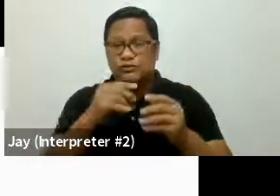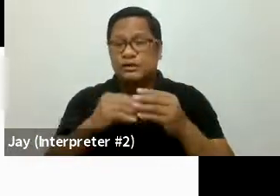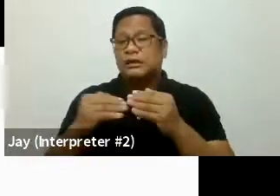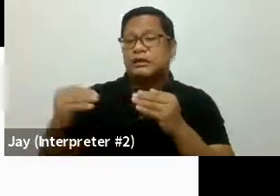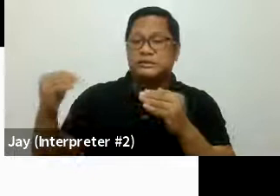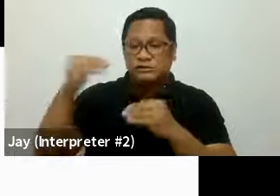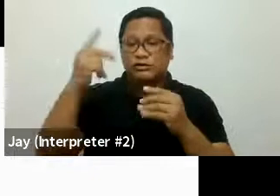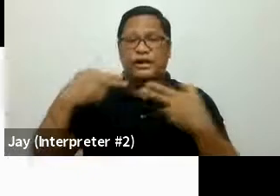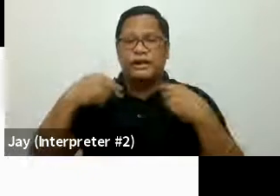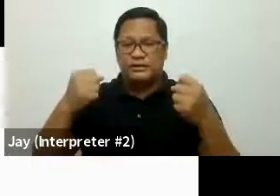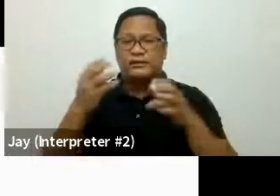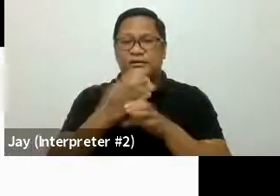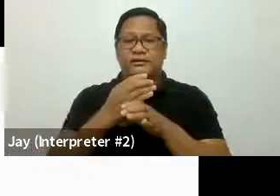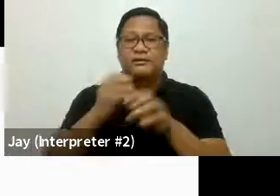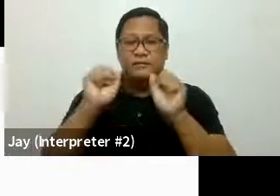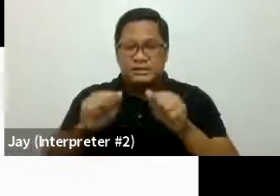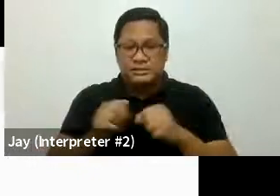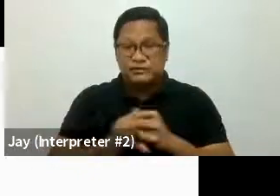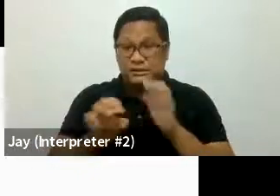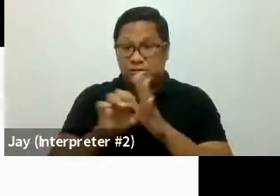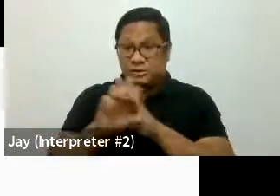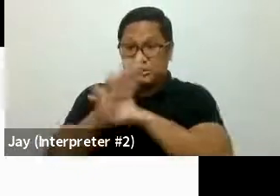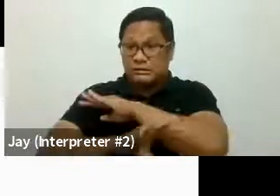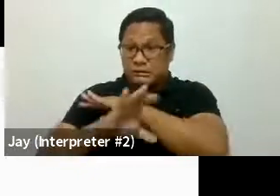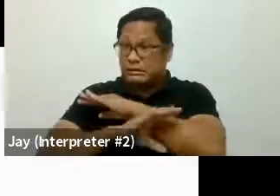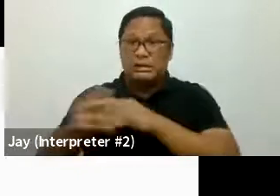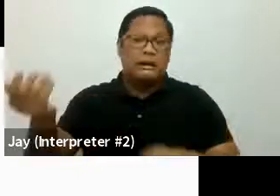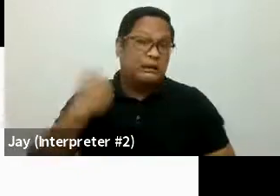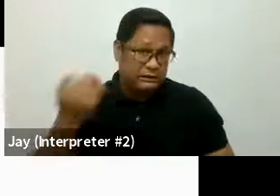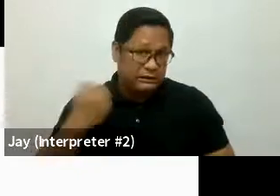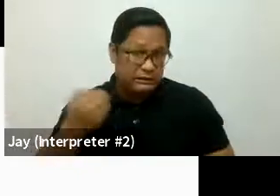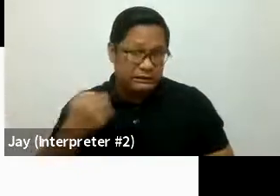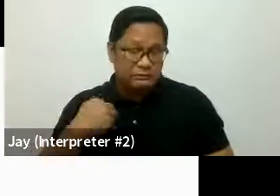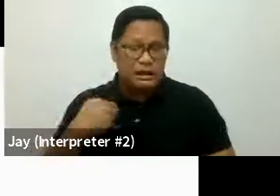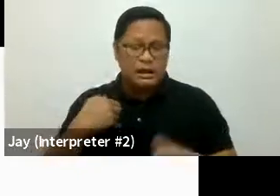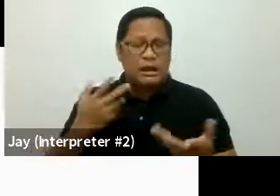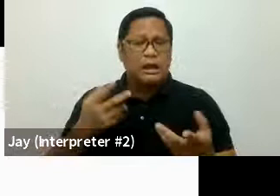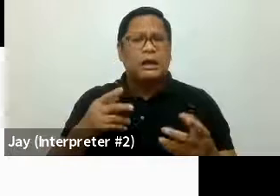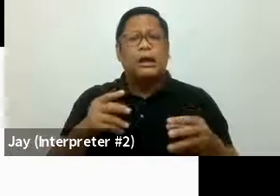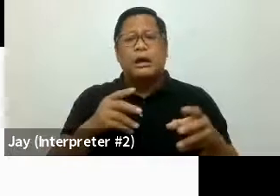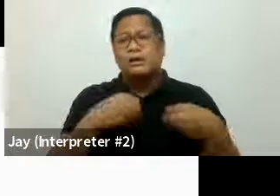capacity. So if the country has not invested in UHC, how can you,